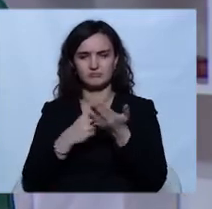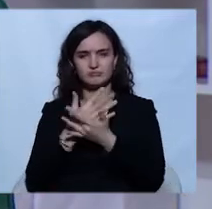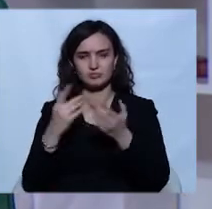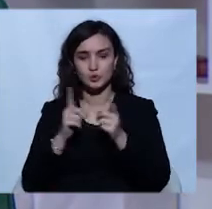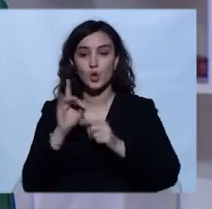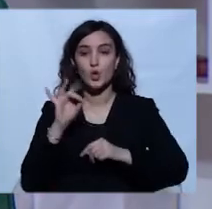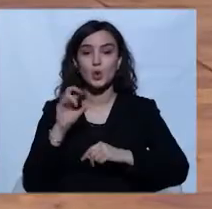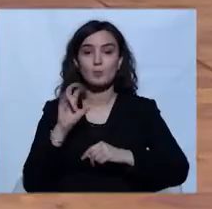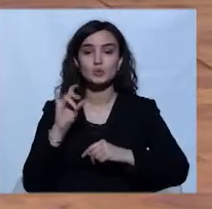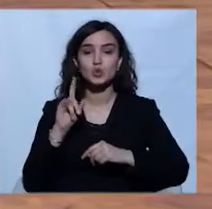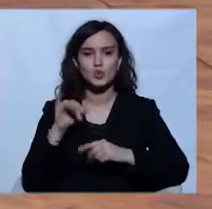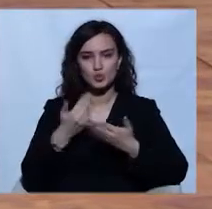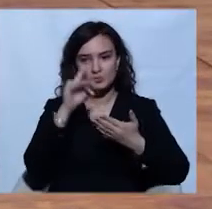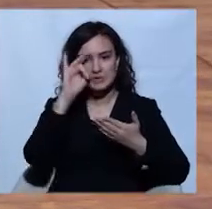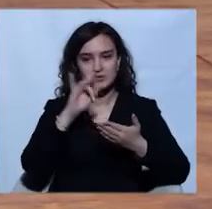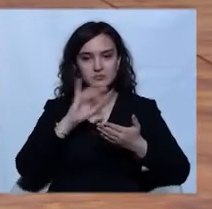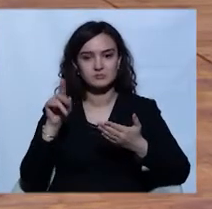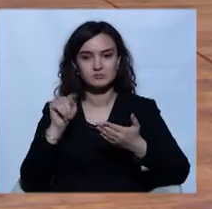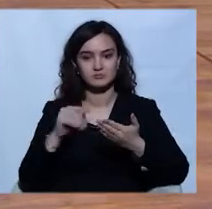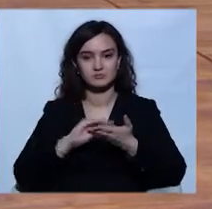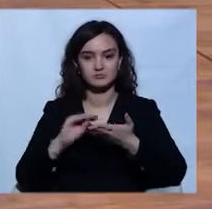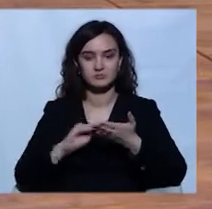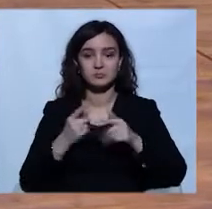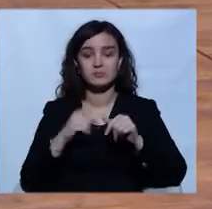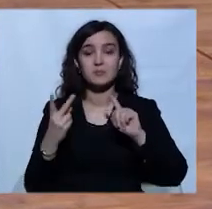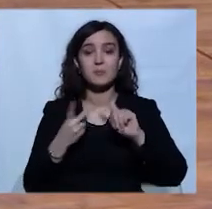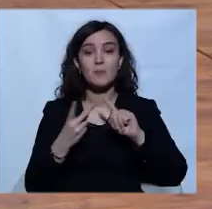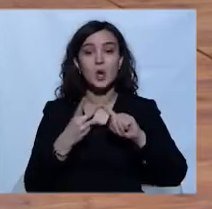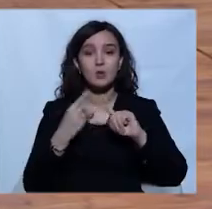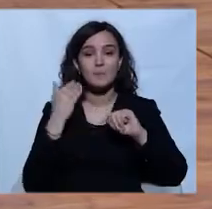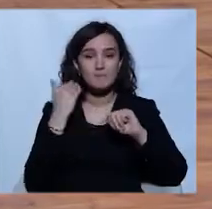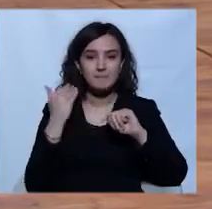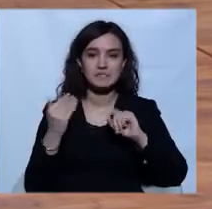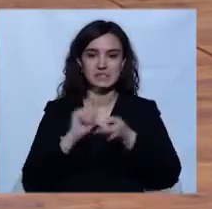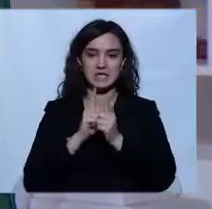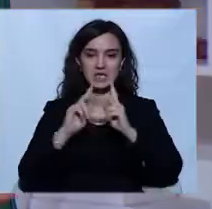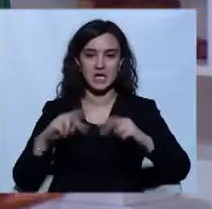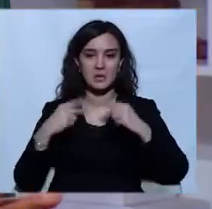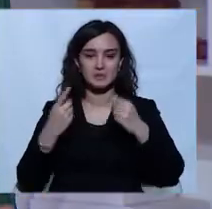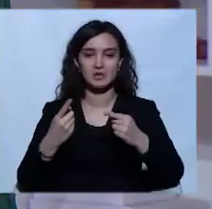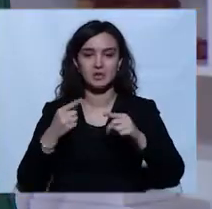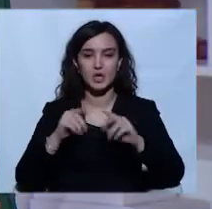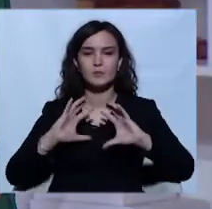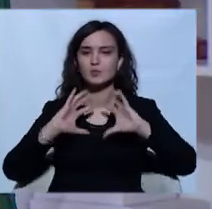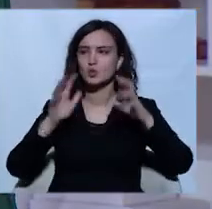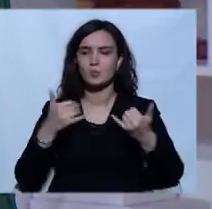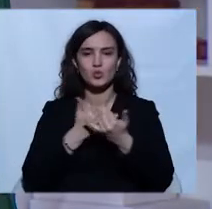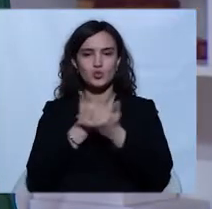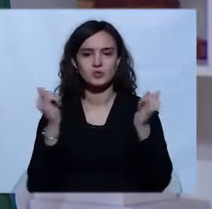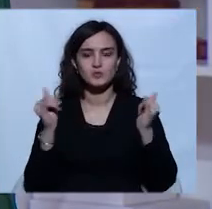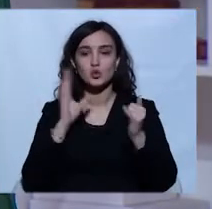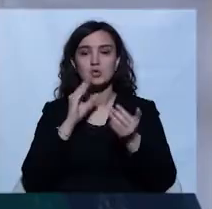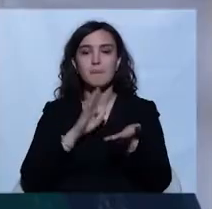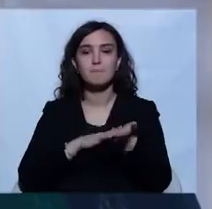his most famous. It's actually the second most translated book in the world after the